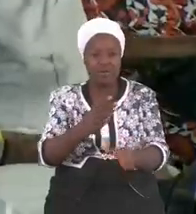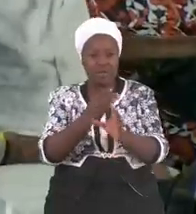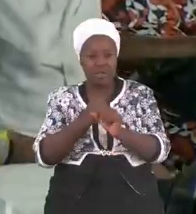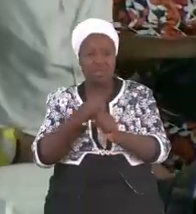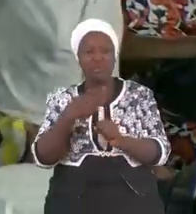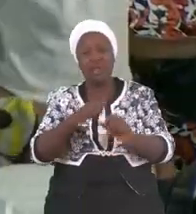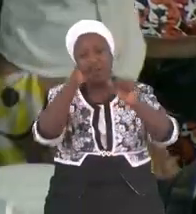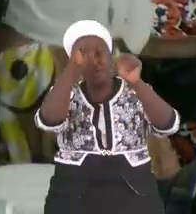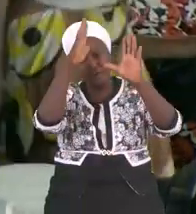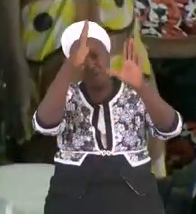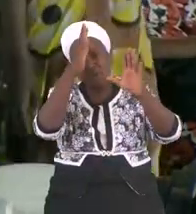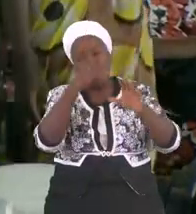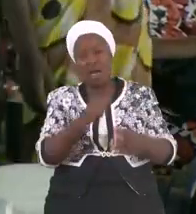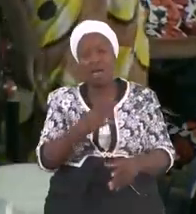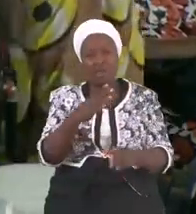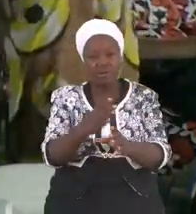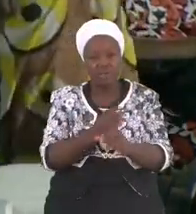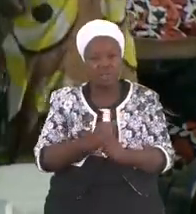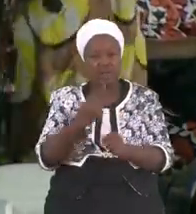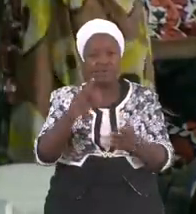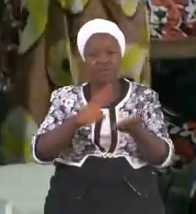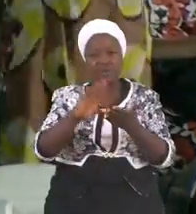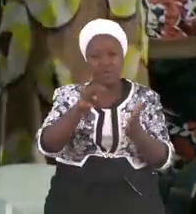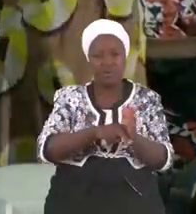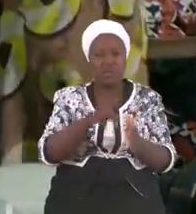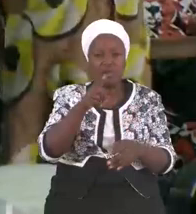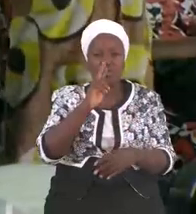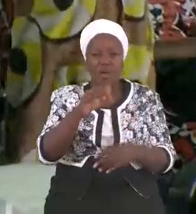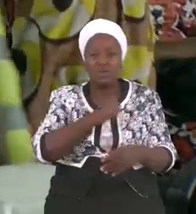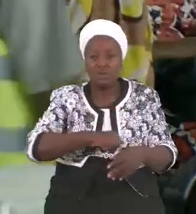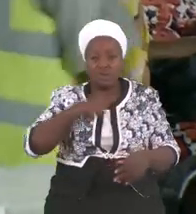sorry for what you've done, and you're telling the Lord,